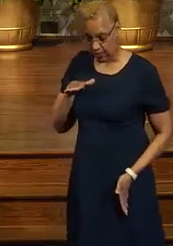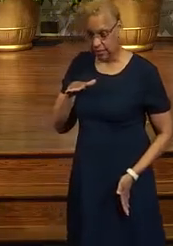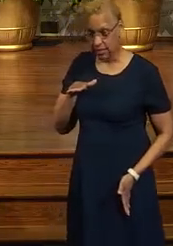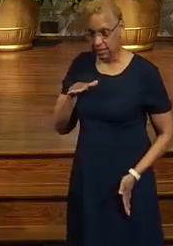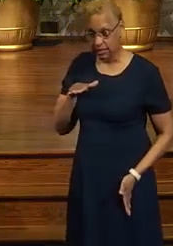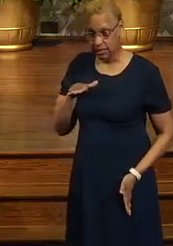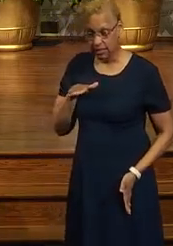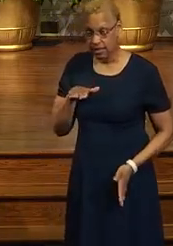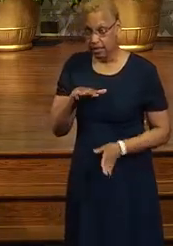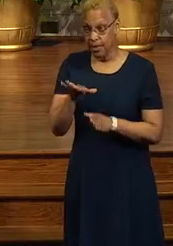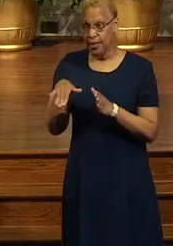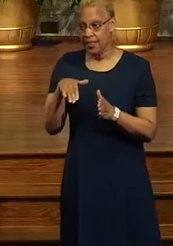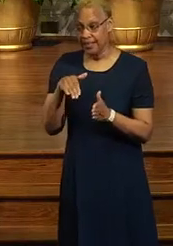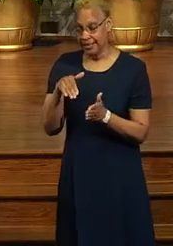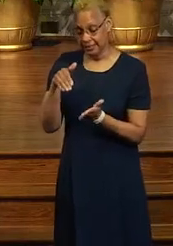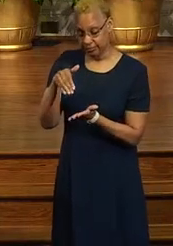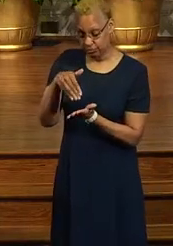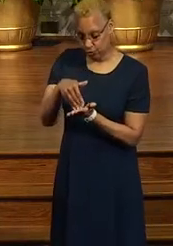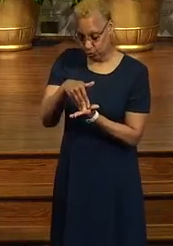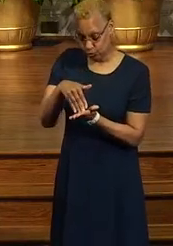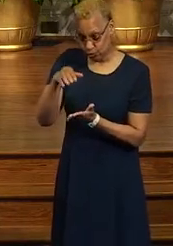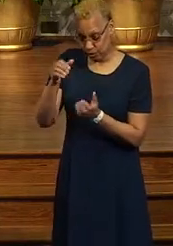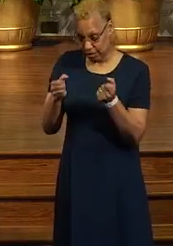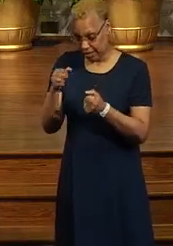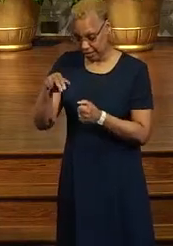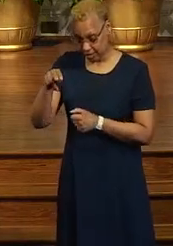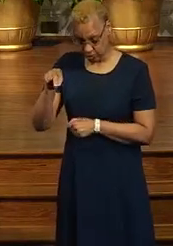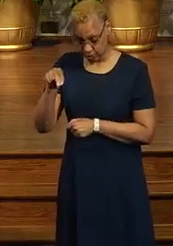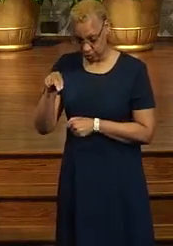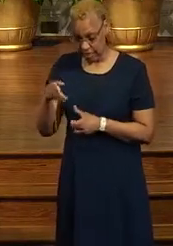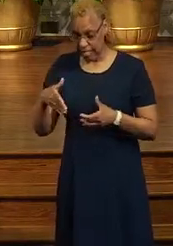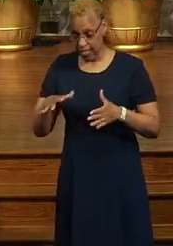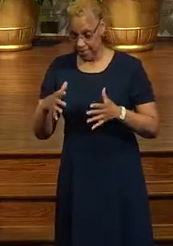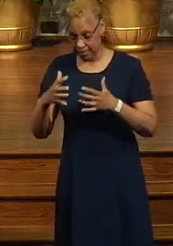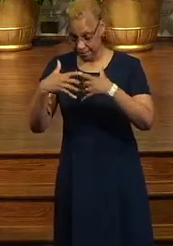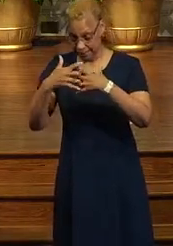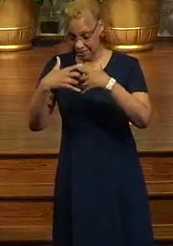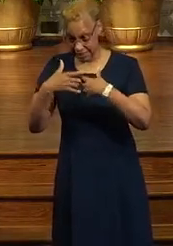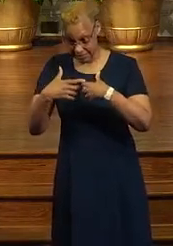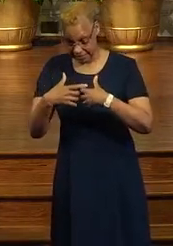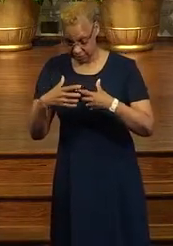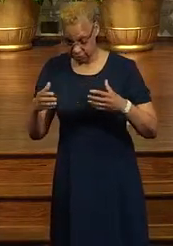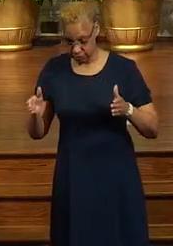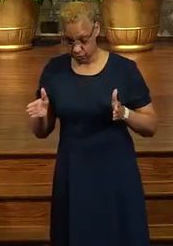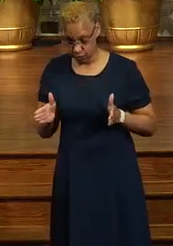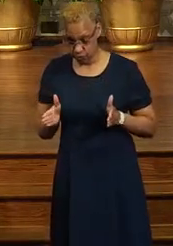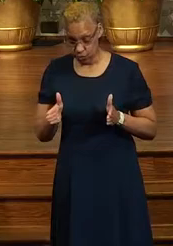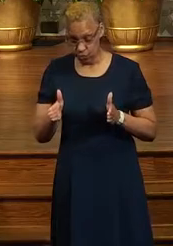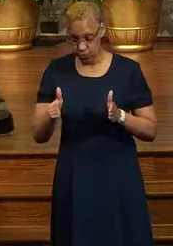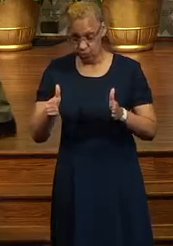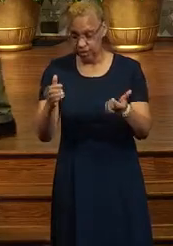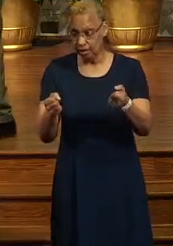put the car in neutral, and let the machine take over.